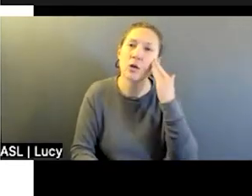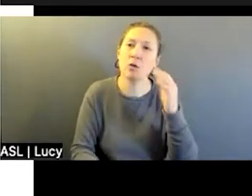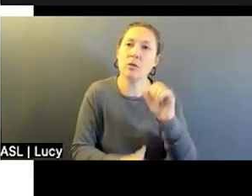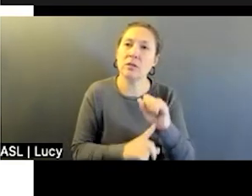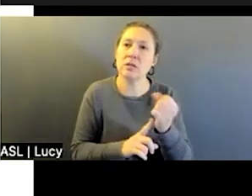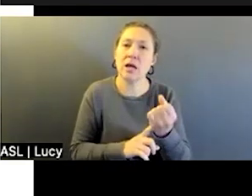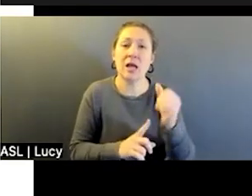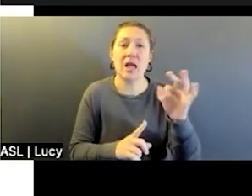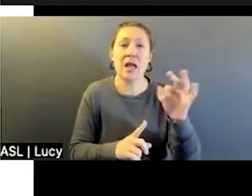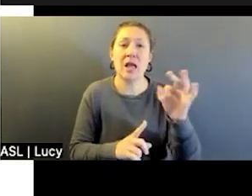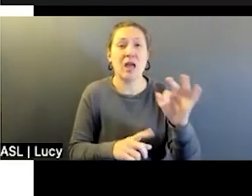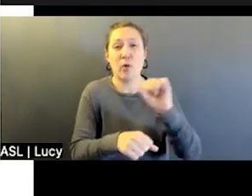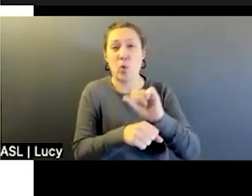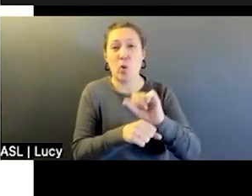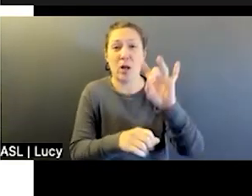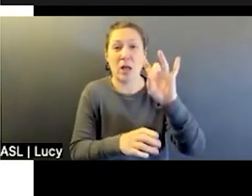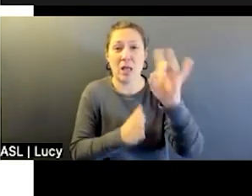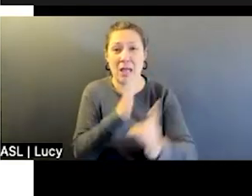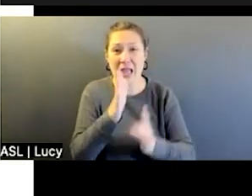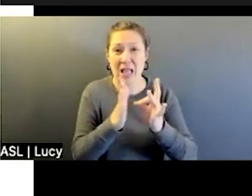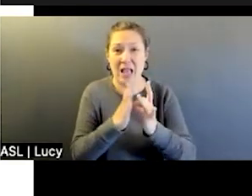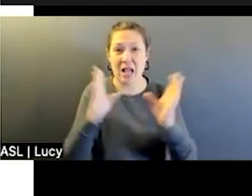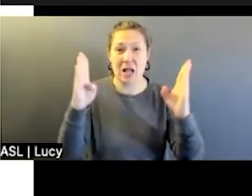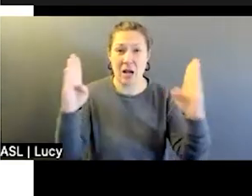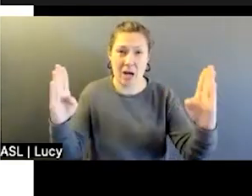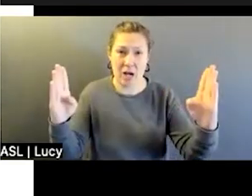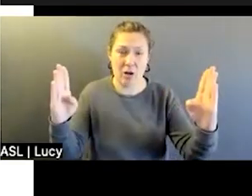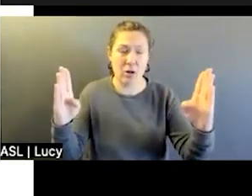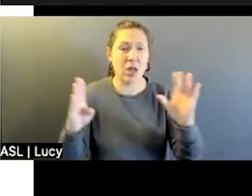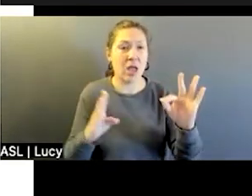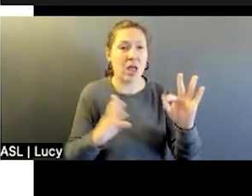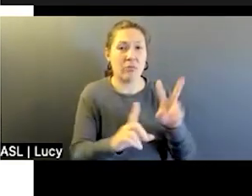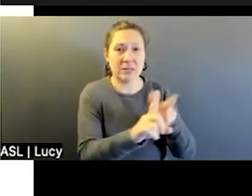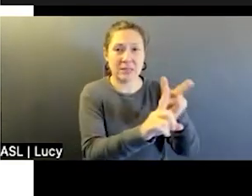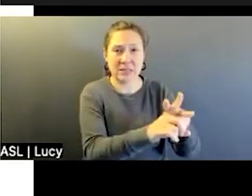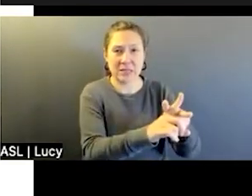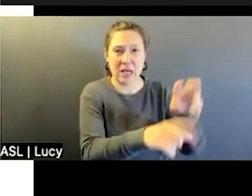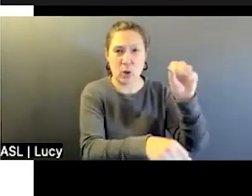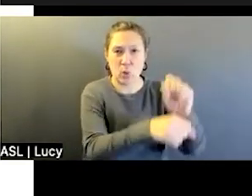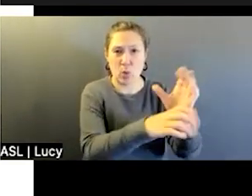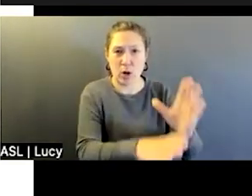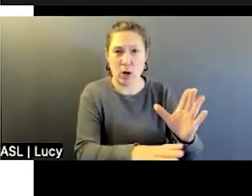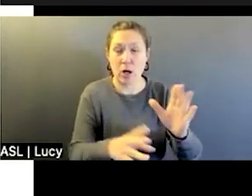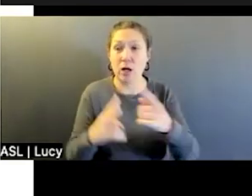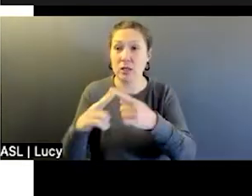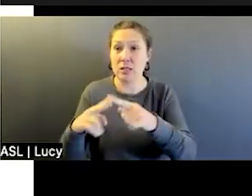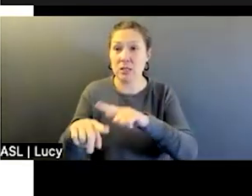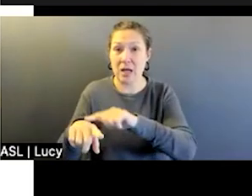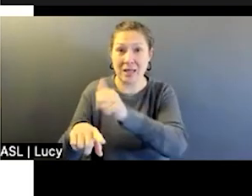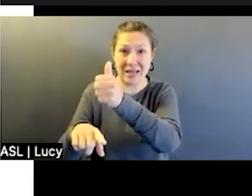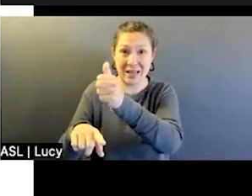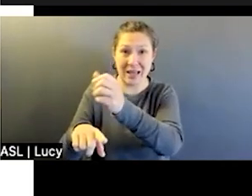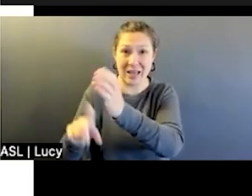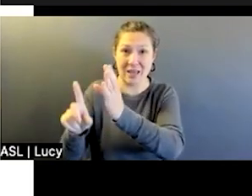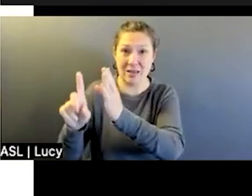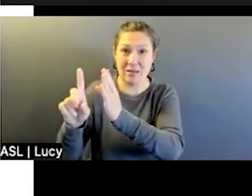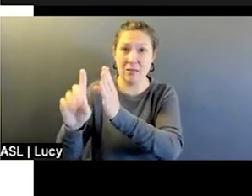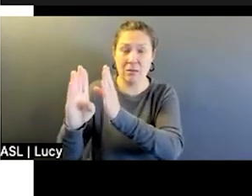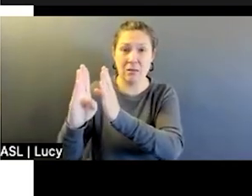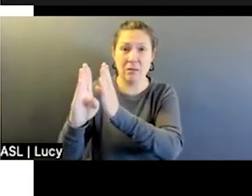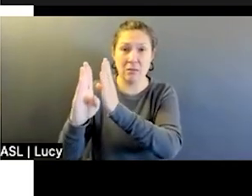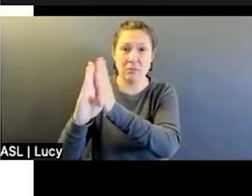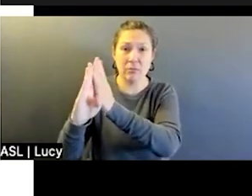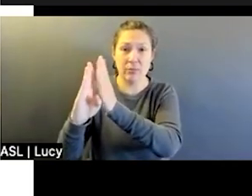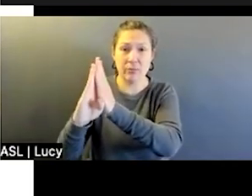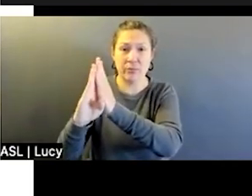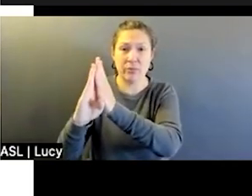8 hours and I assign to a worker a job starting at 10, I can't give the same